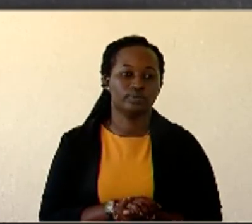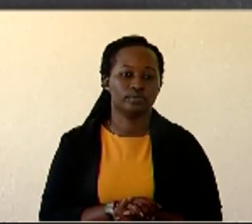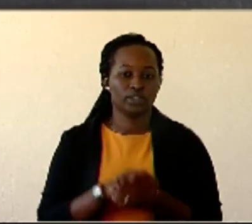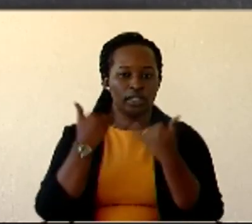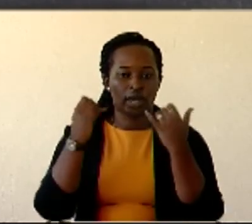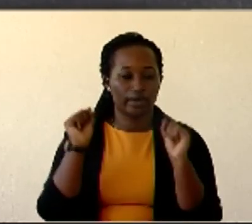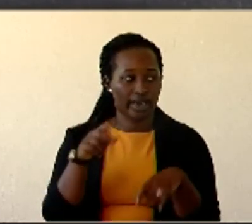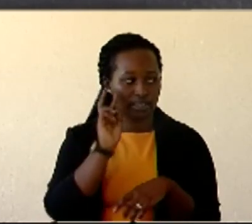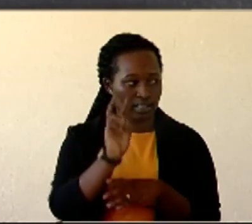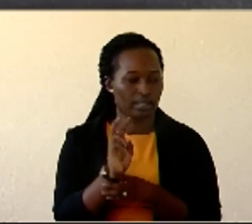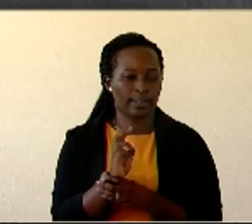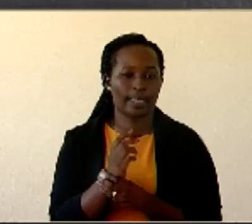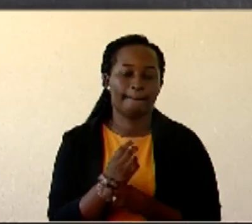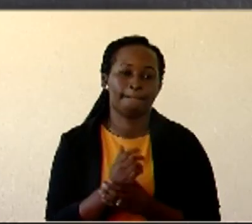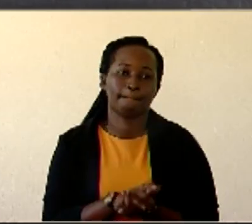can see